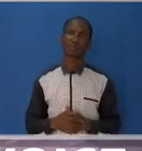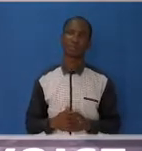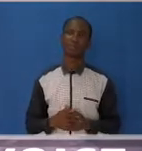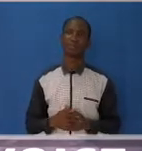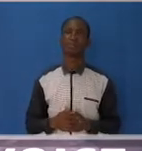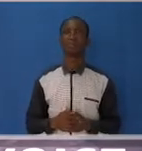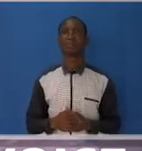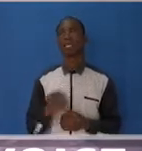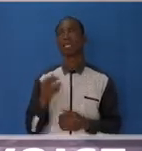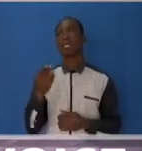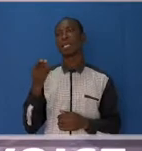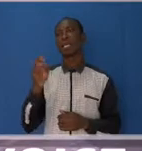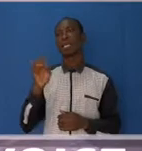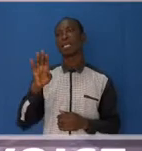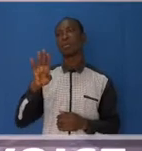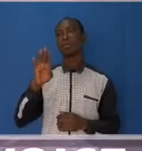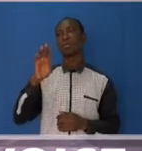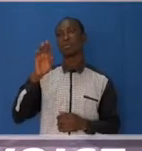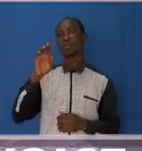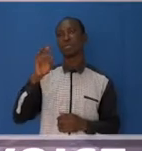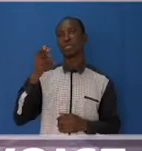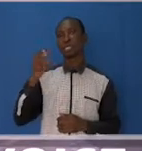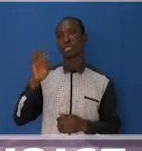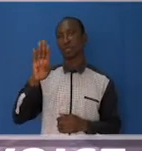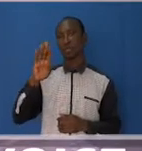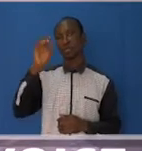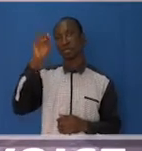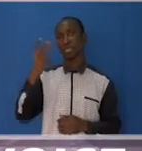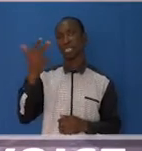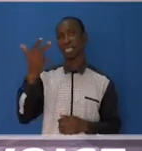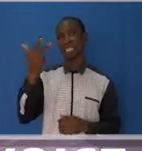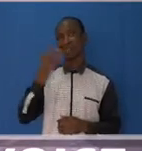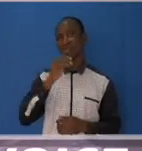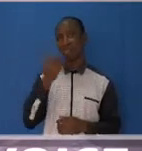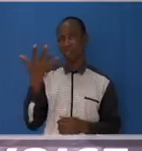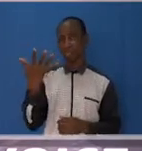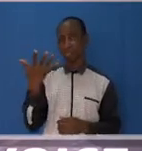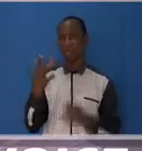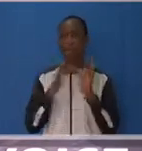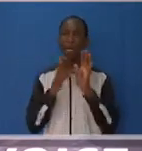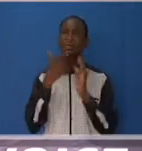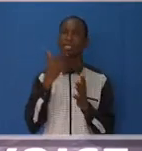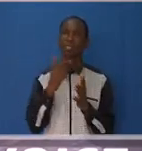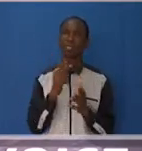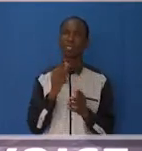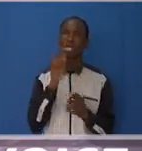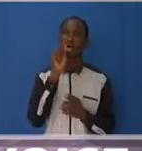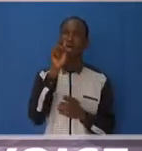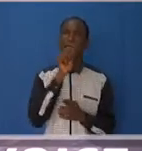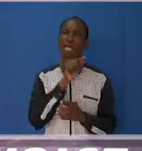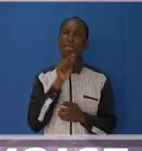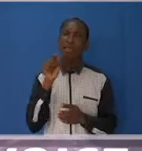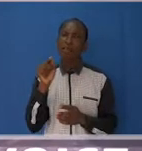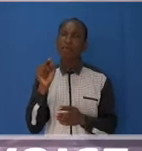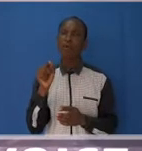kase mu in Hebrews chapter 13 verse 15 he says, therefore, by